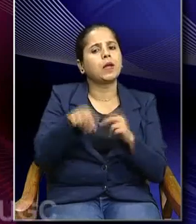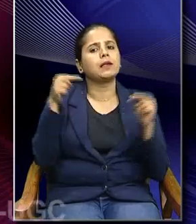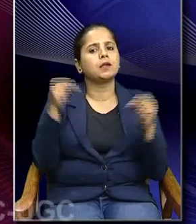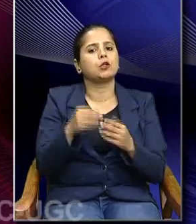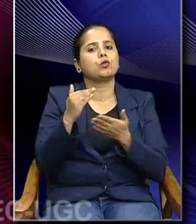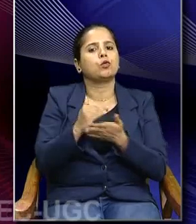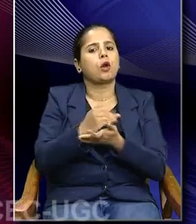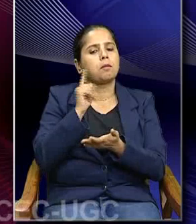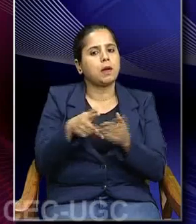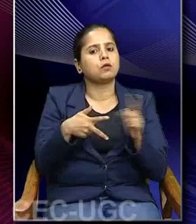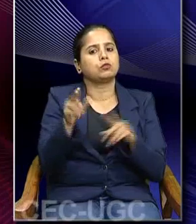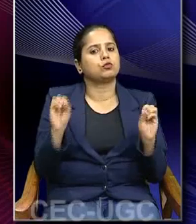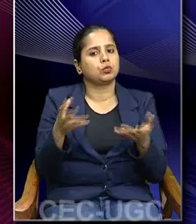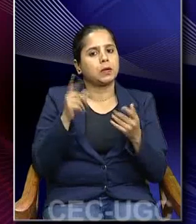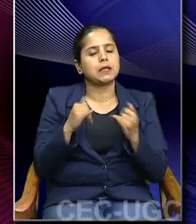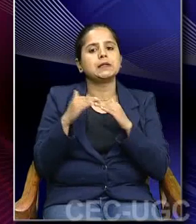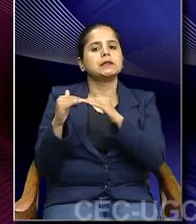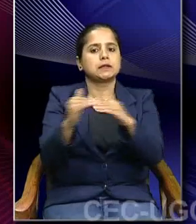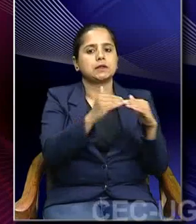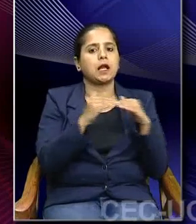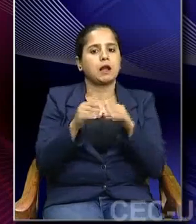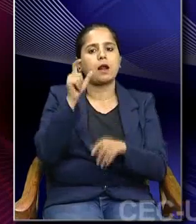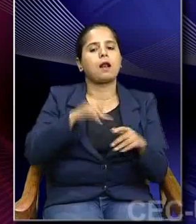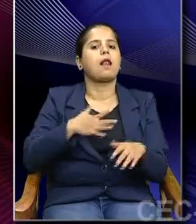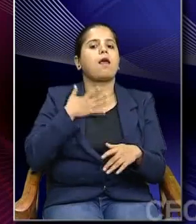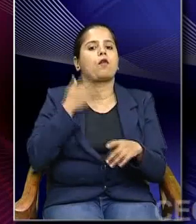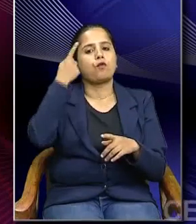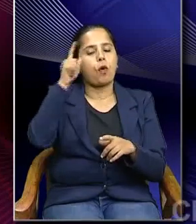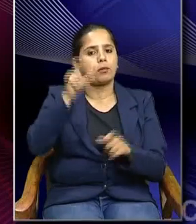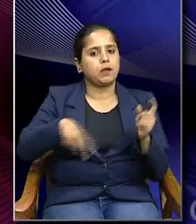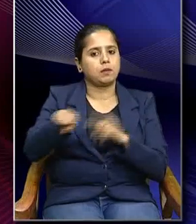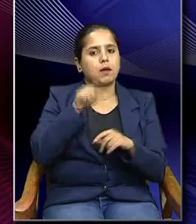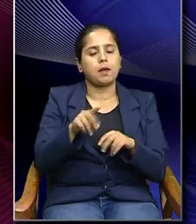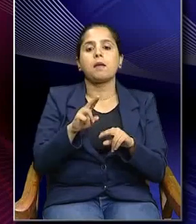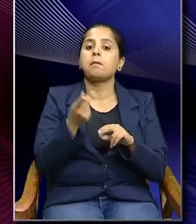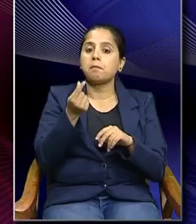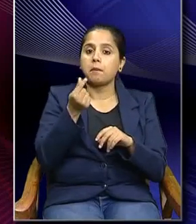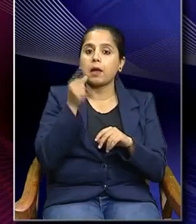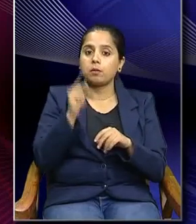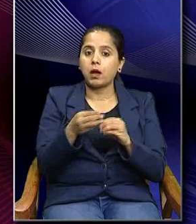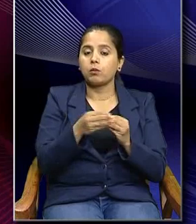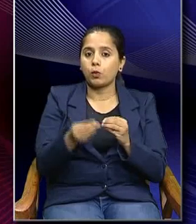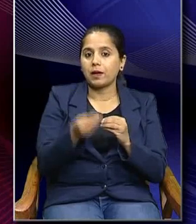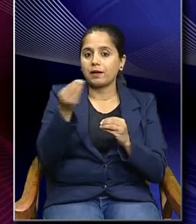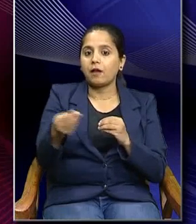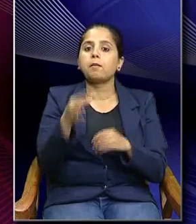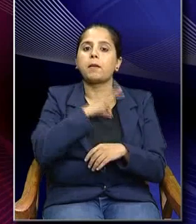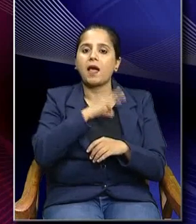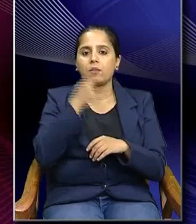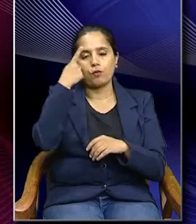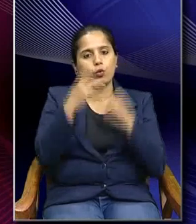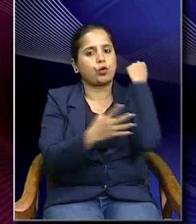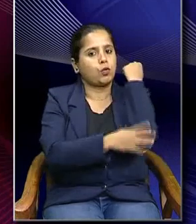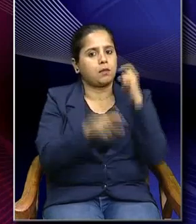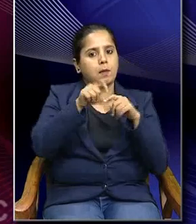program launched to raise the standard of living of the people, monetary incentives given to poor people to